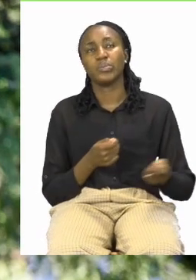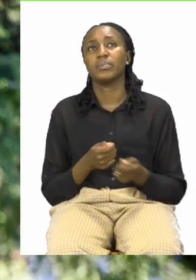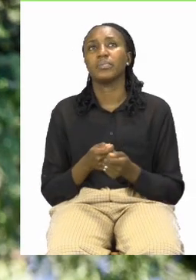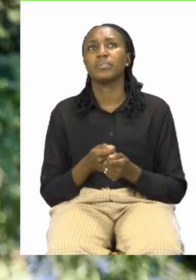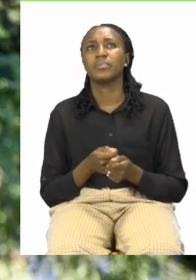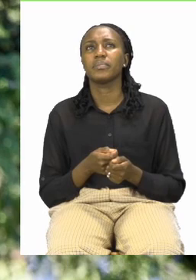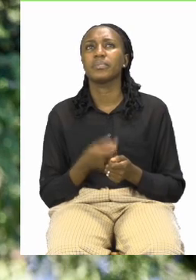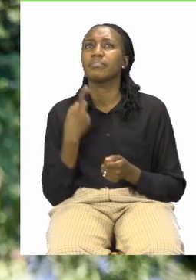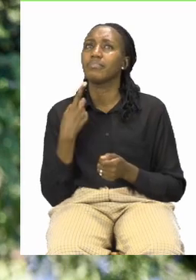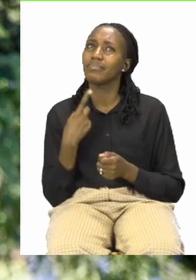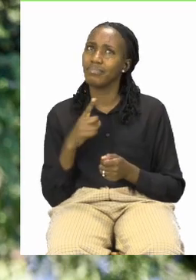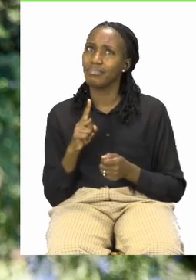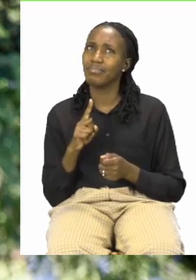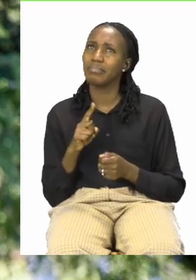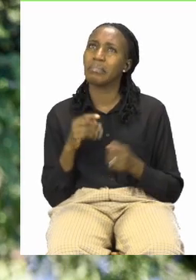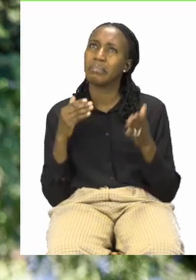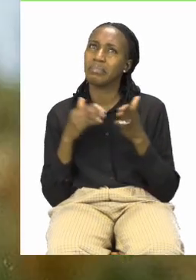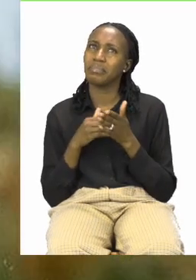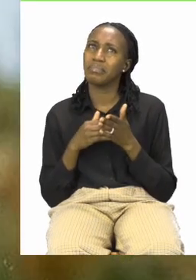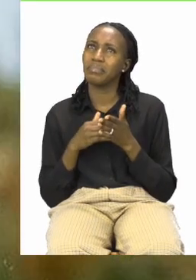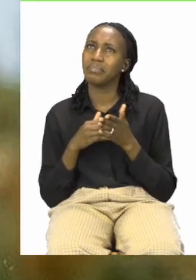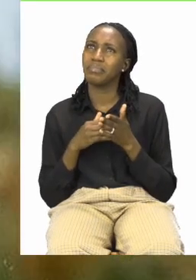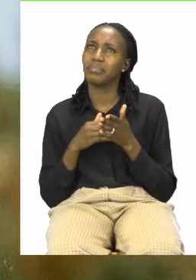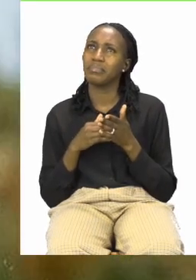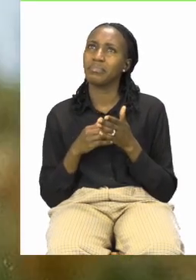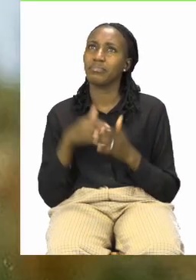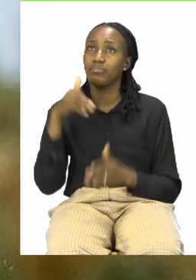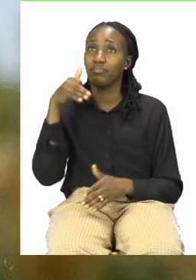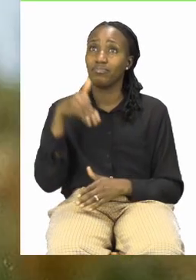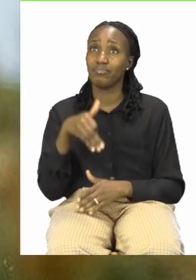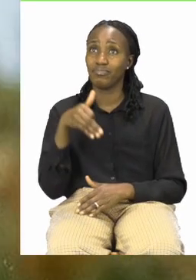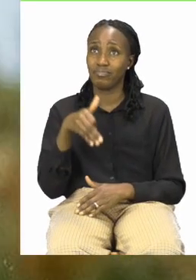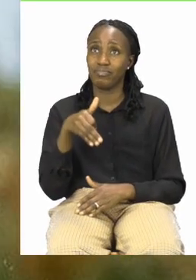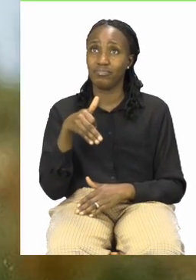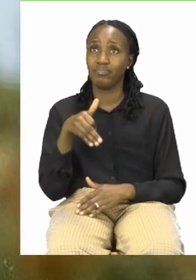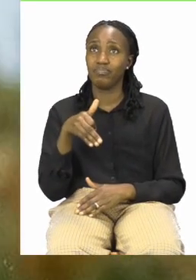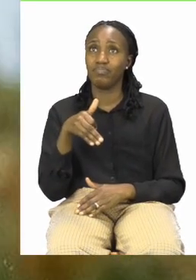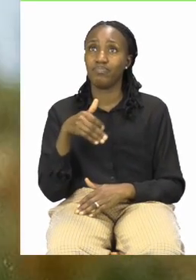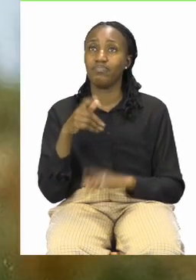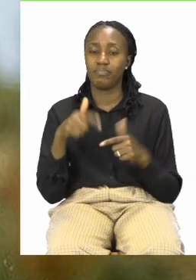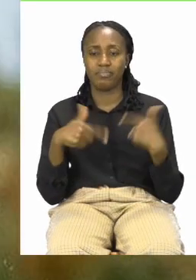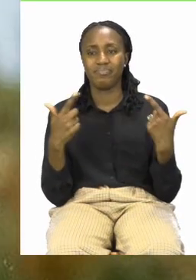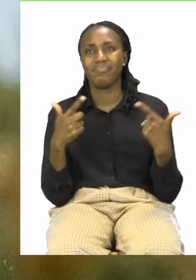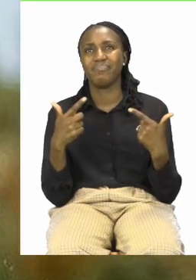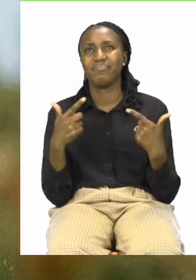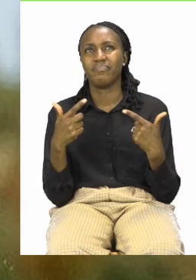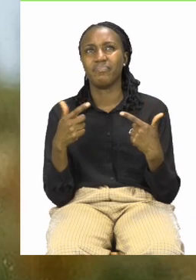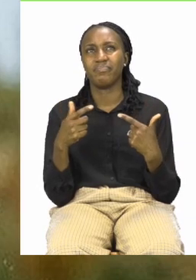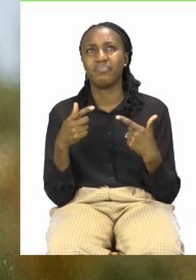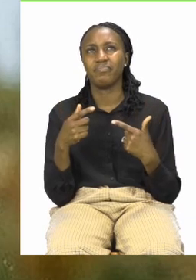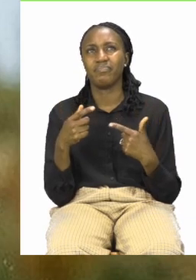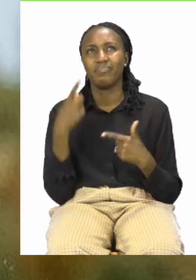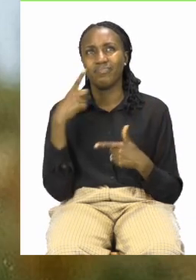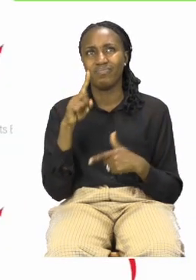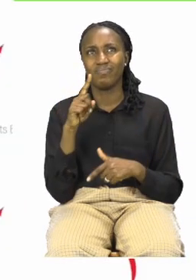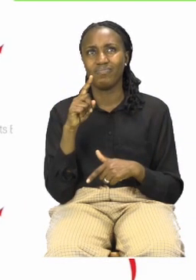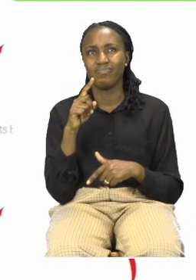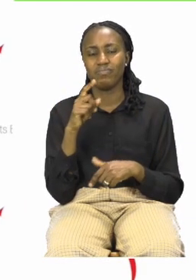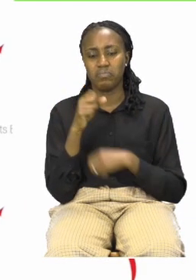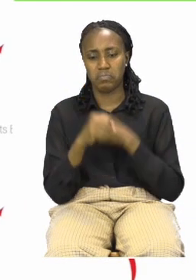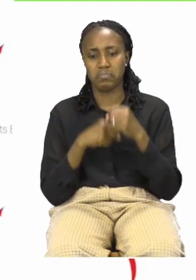it could go on, but we had to stop our national tournaments. We stopped them for the rest of the remaining of this